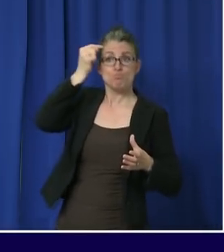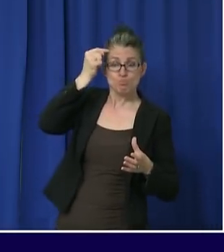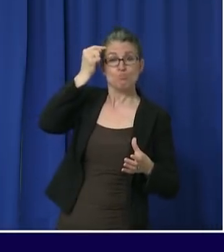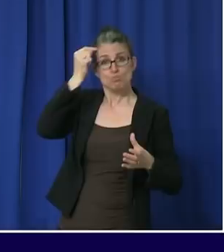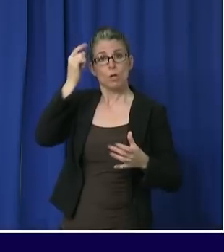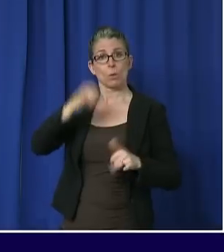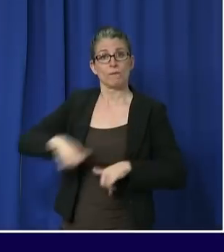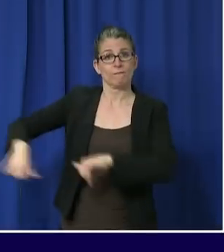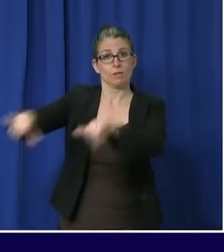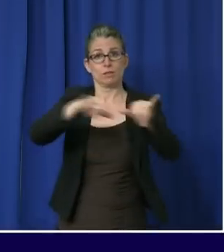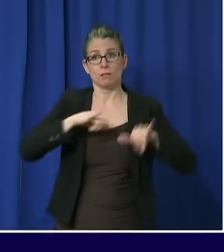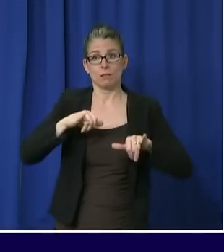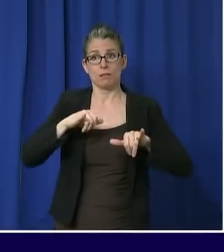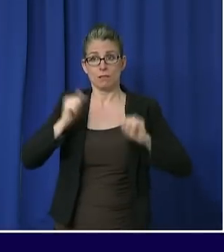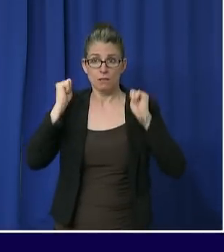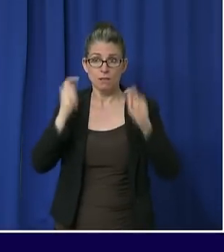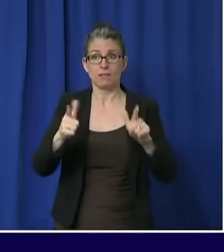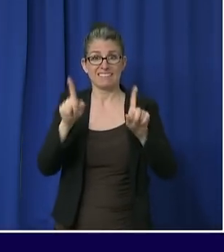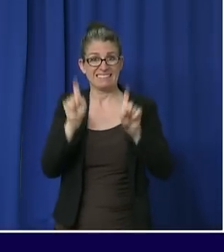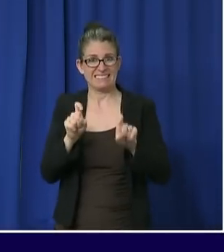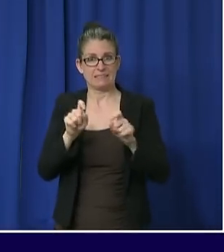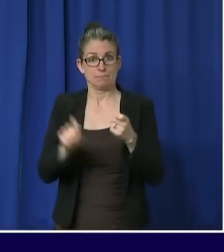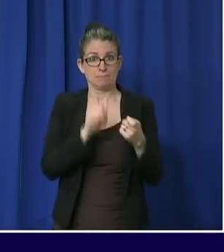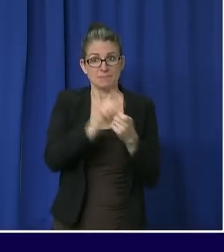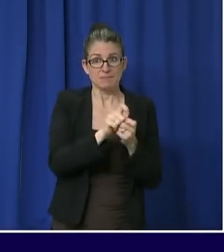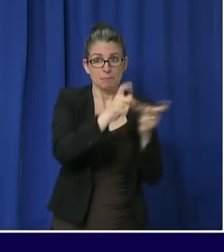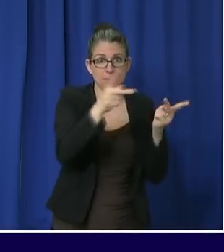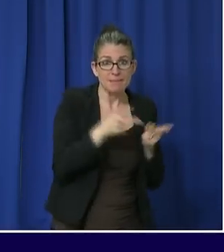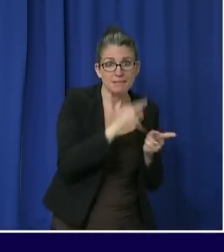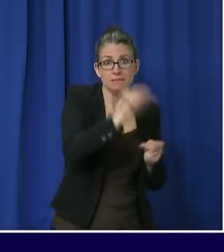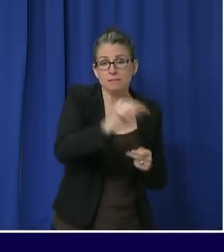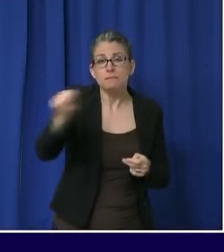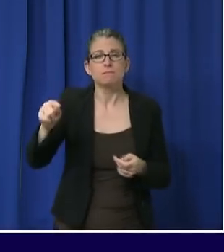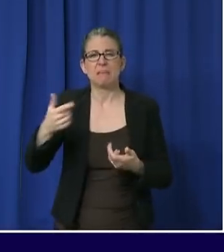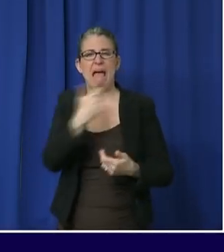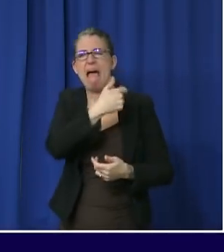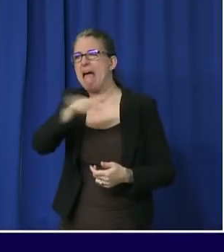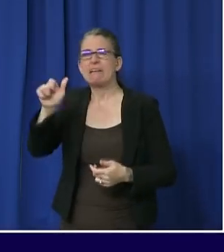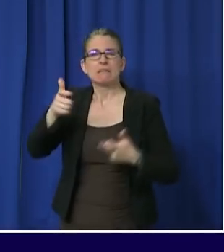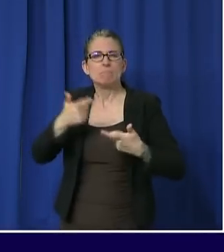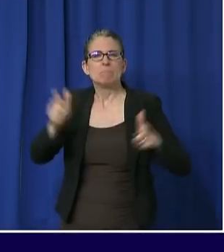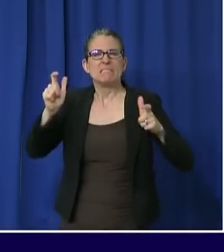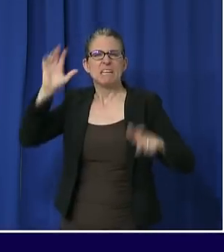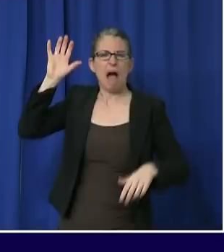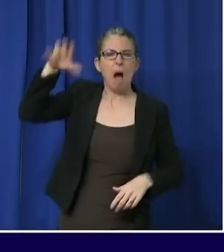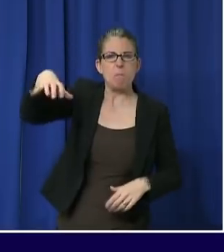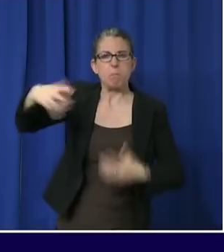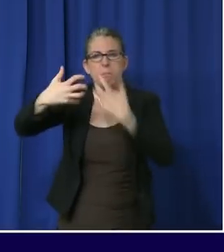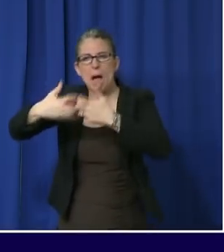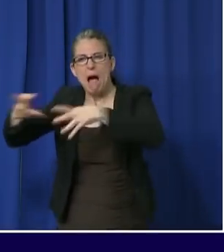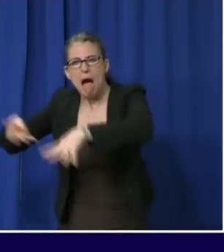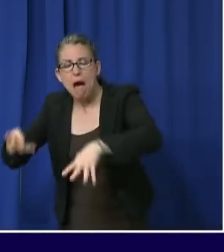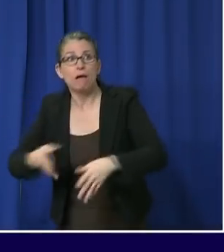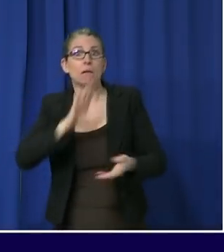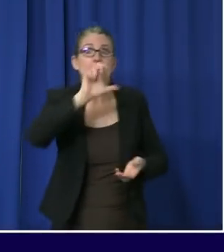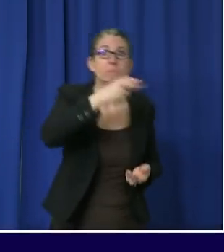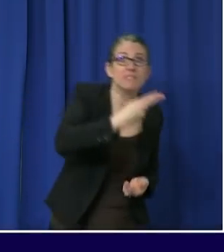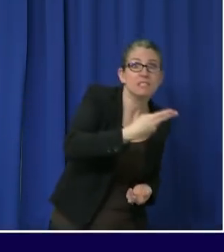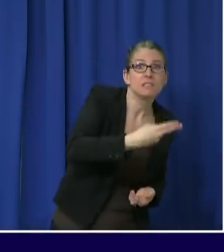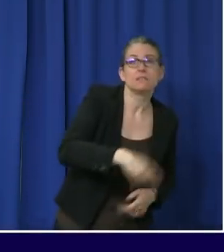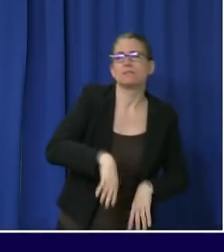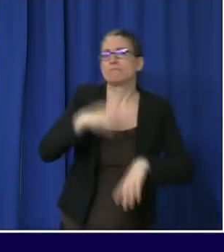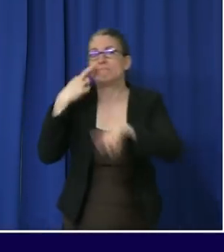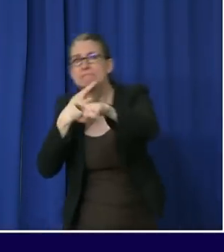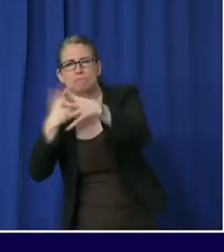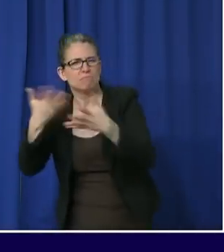like factories and group homes prior to outbreaks, not after outbreaks. And I was wondering what is being done to help